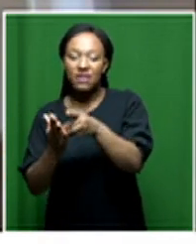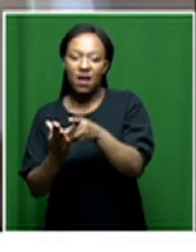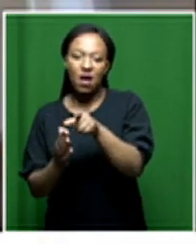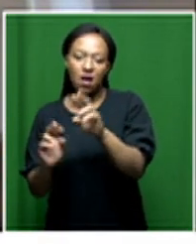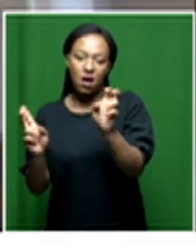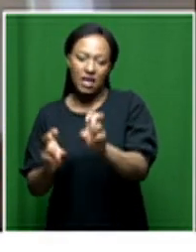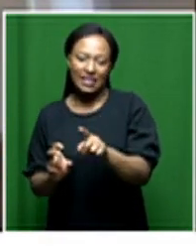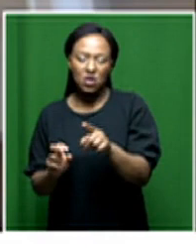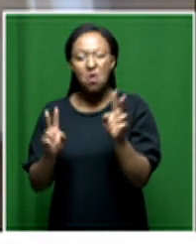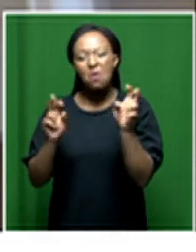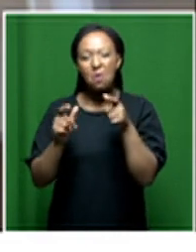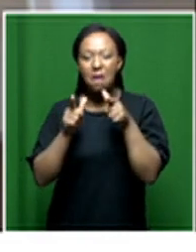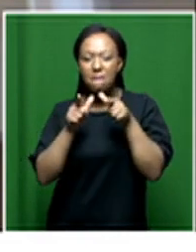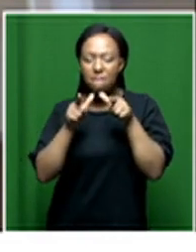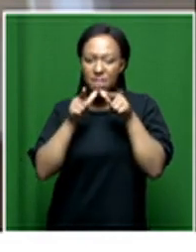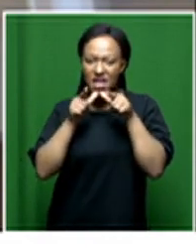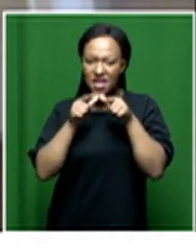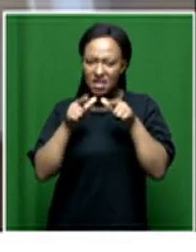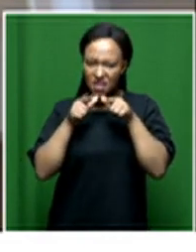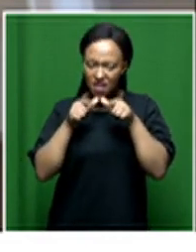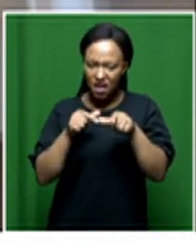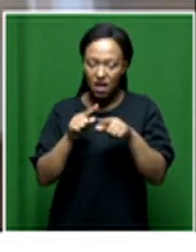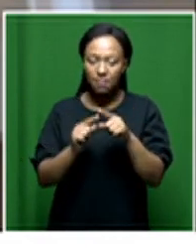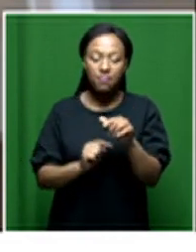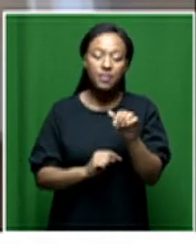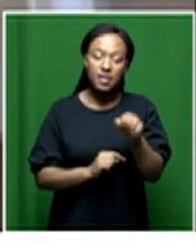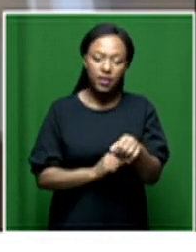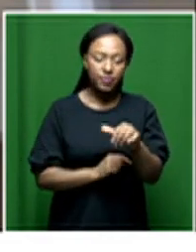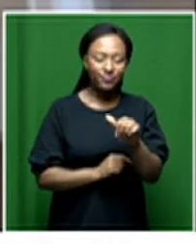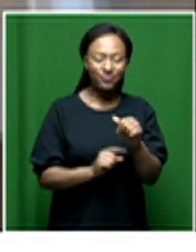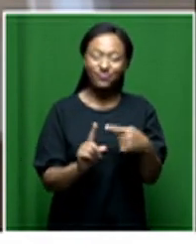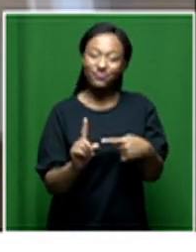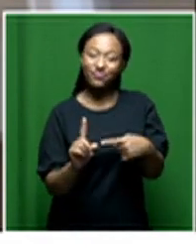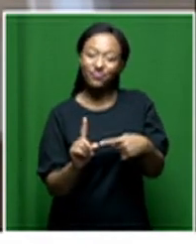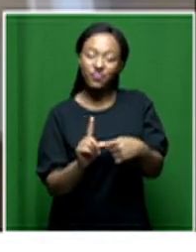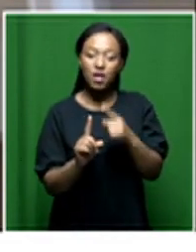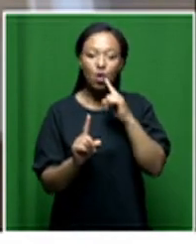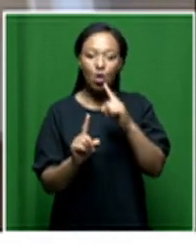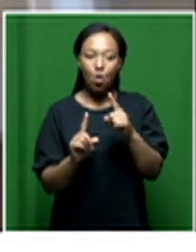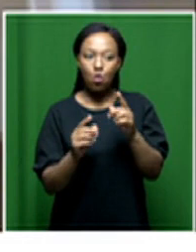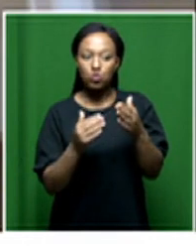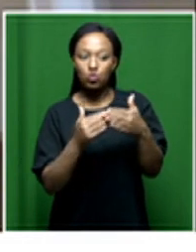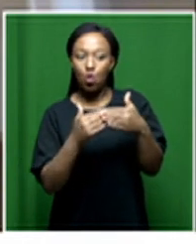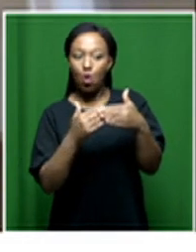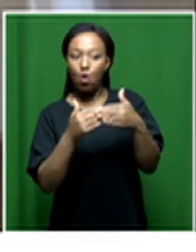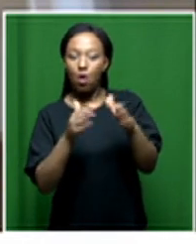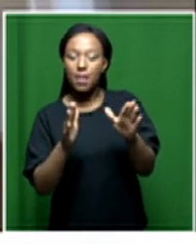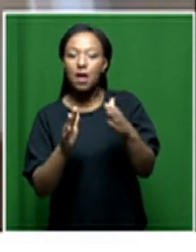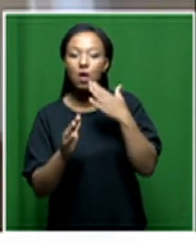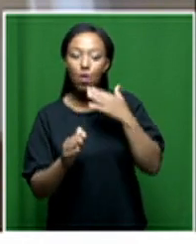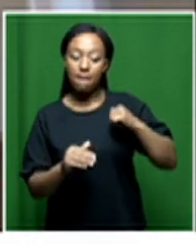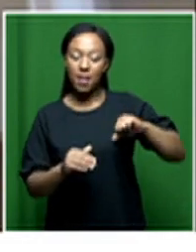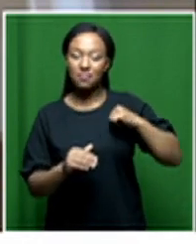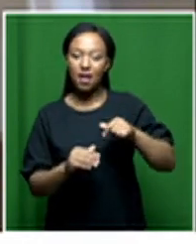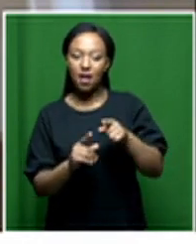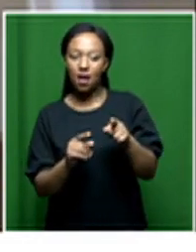yes, Andre is looking at a democratization, particularly at the municipal level, where you